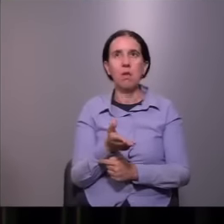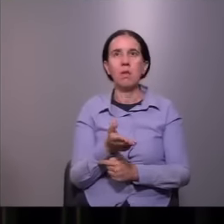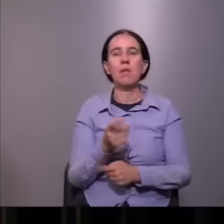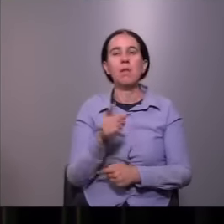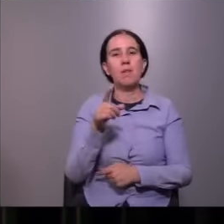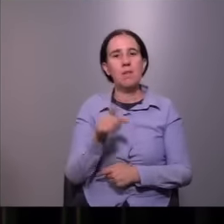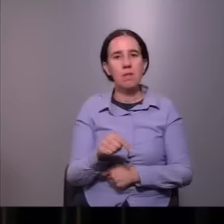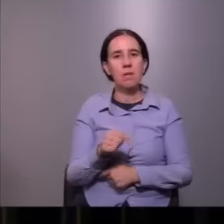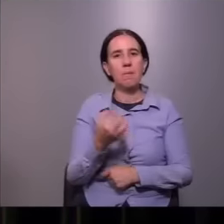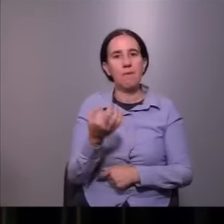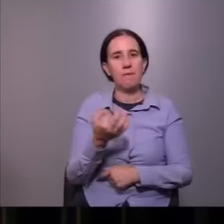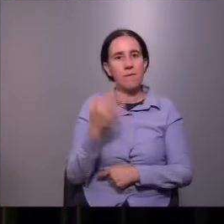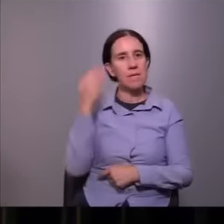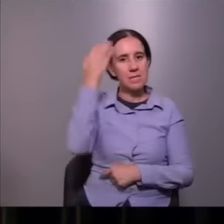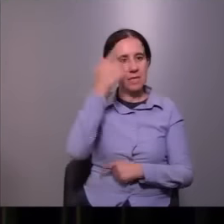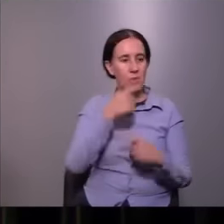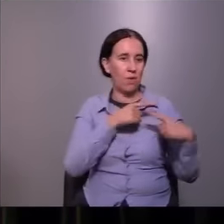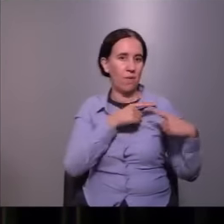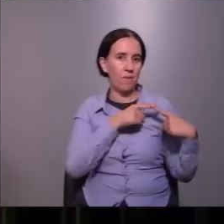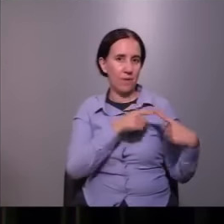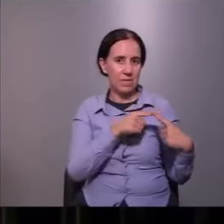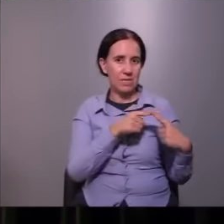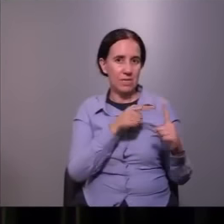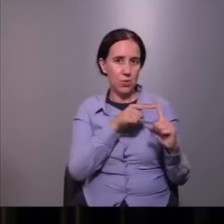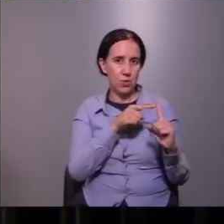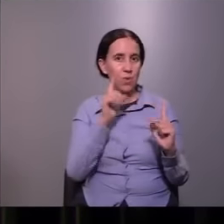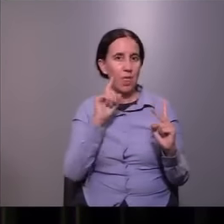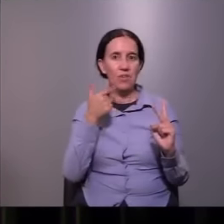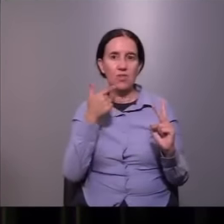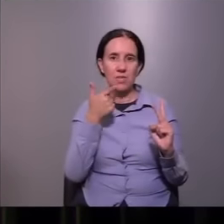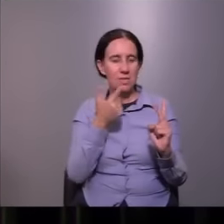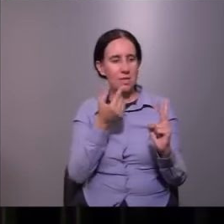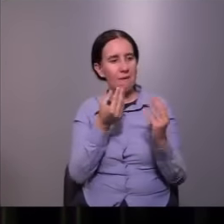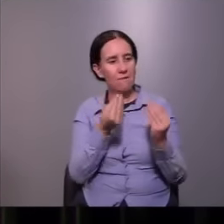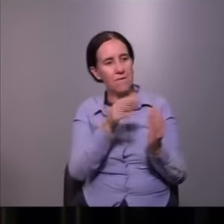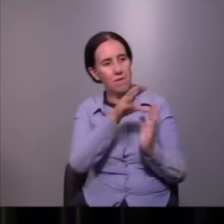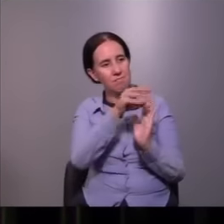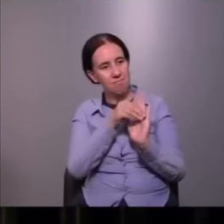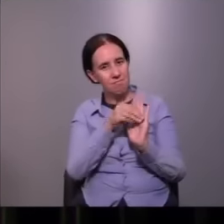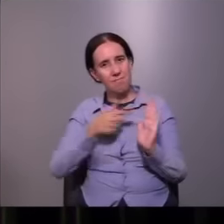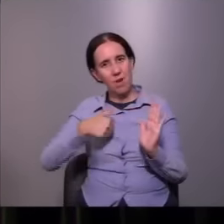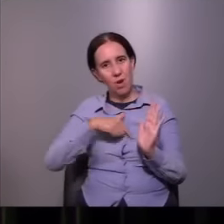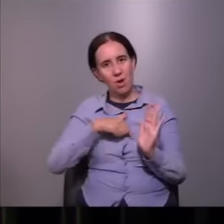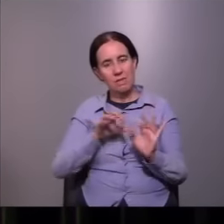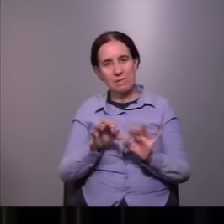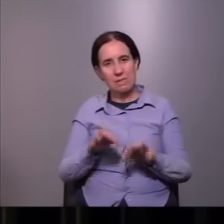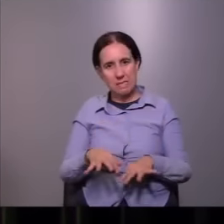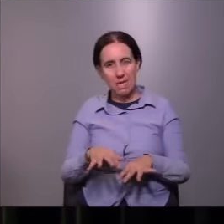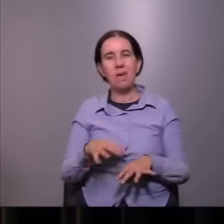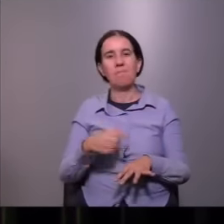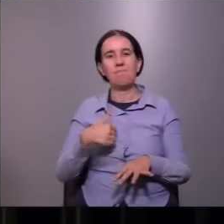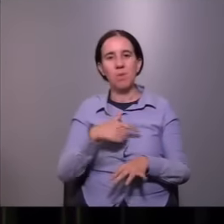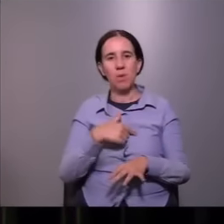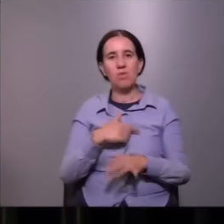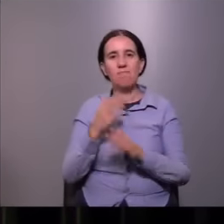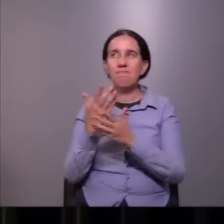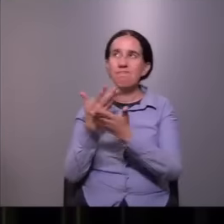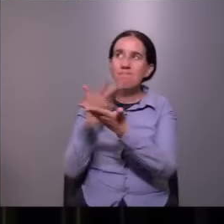called to encounter the living Christ, and inspired by the witness of Saints